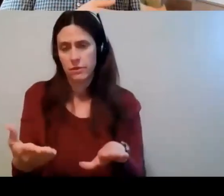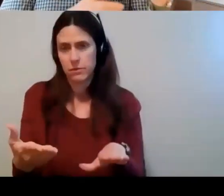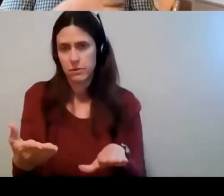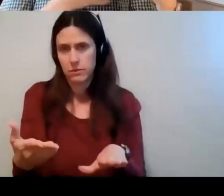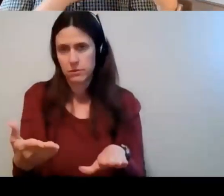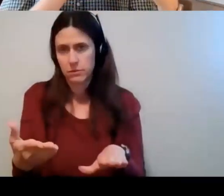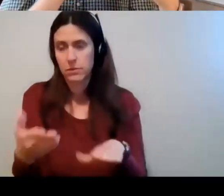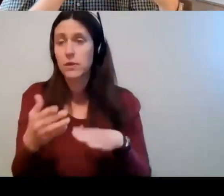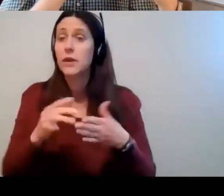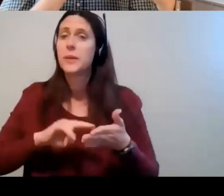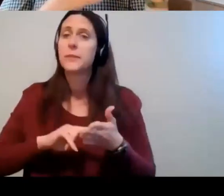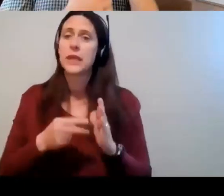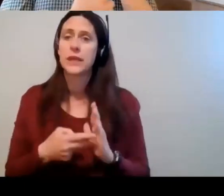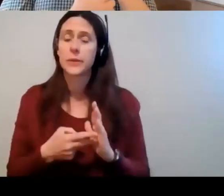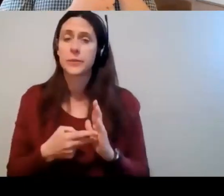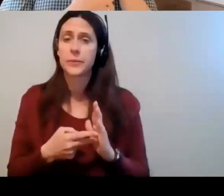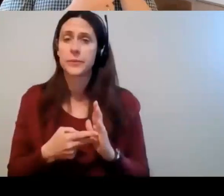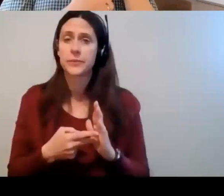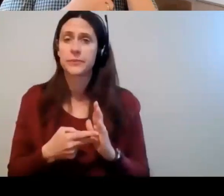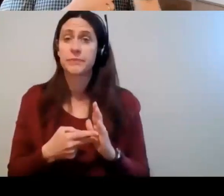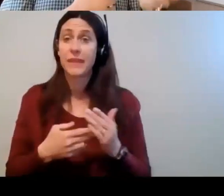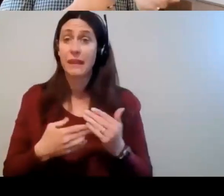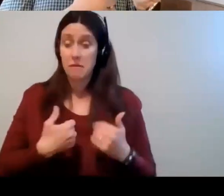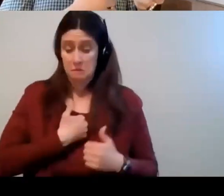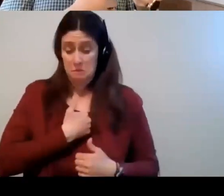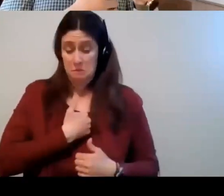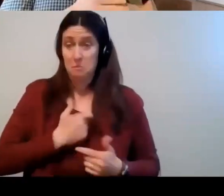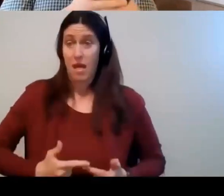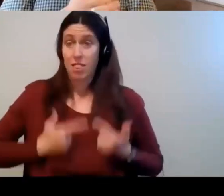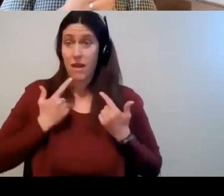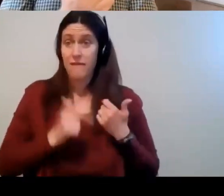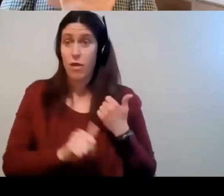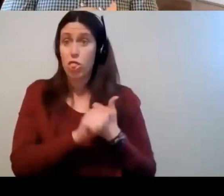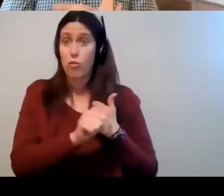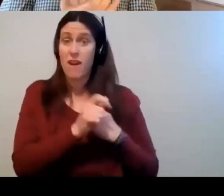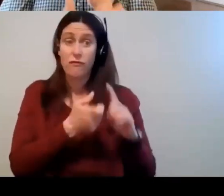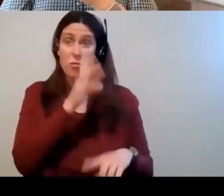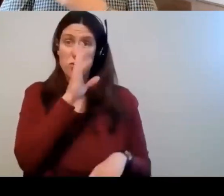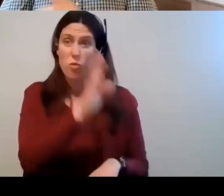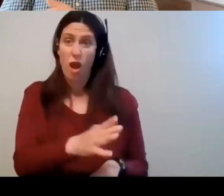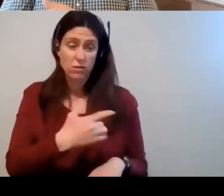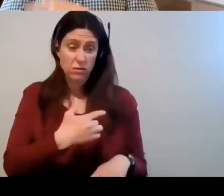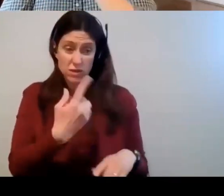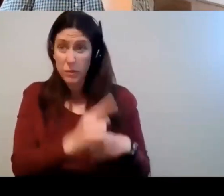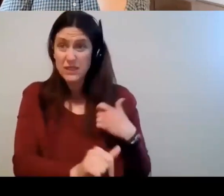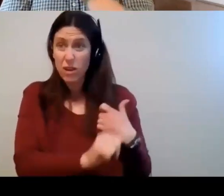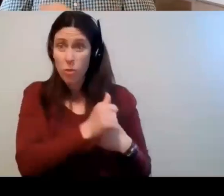means having your own life threatened by direct threat, or experiencing a threat or actual death